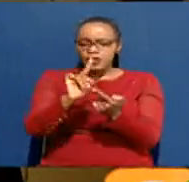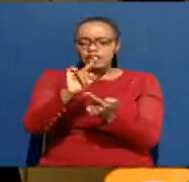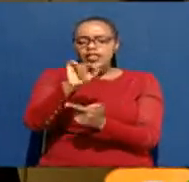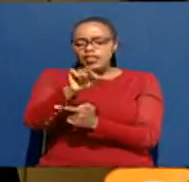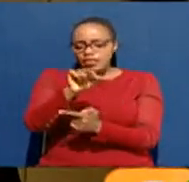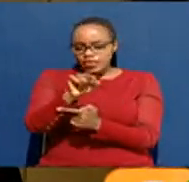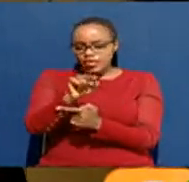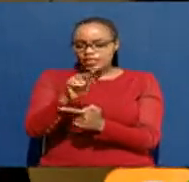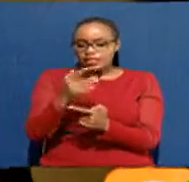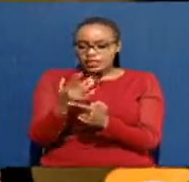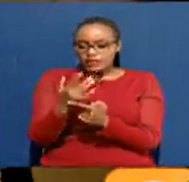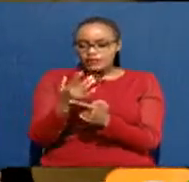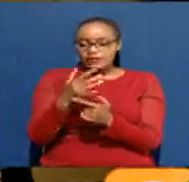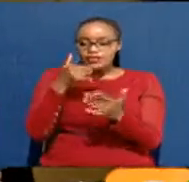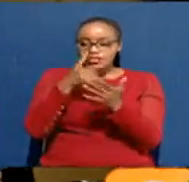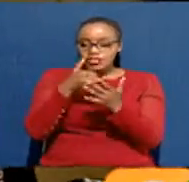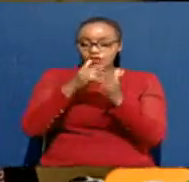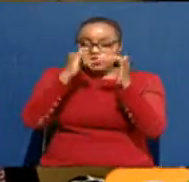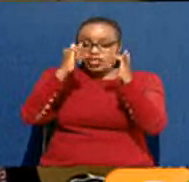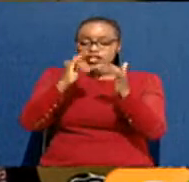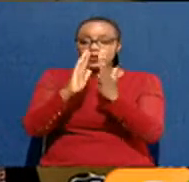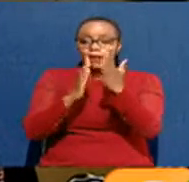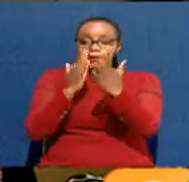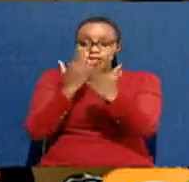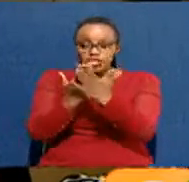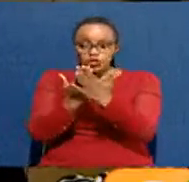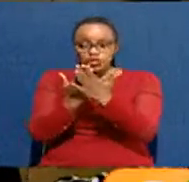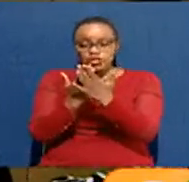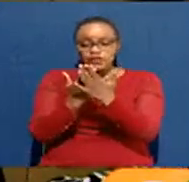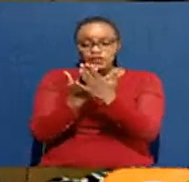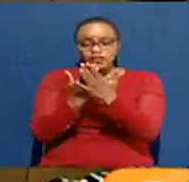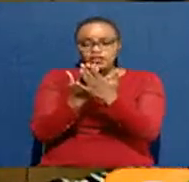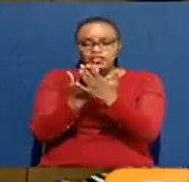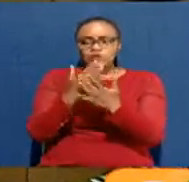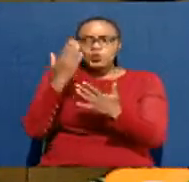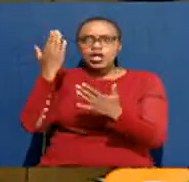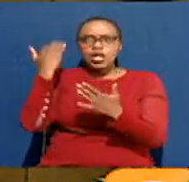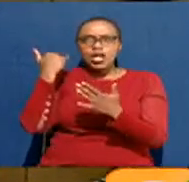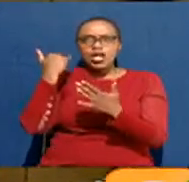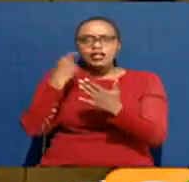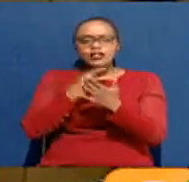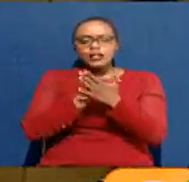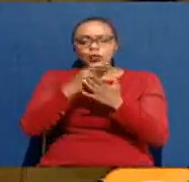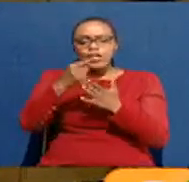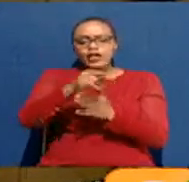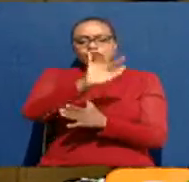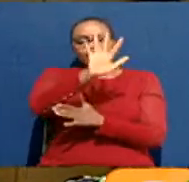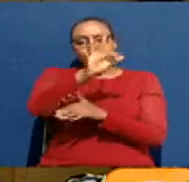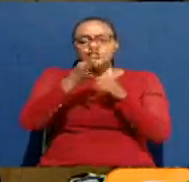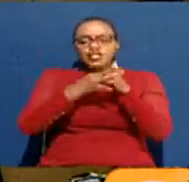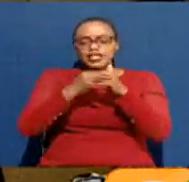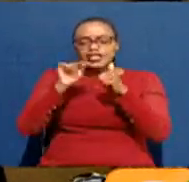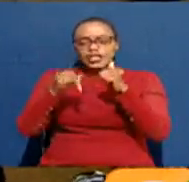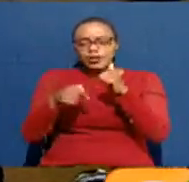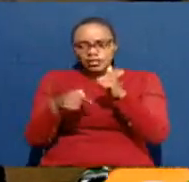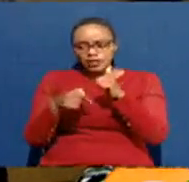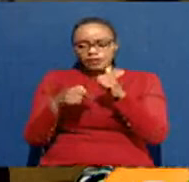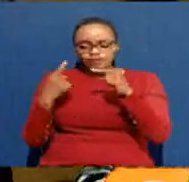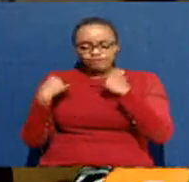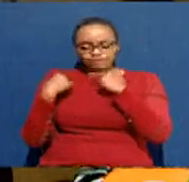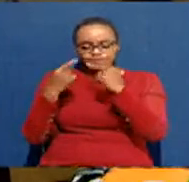backlog, including the new applications, to last week 58,000 to